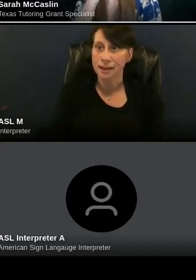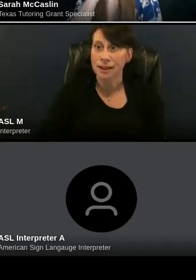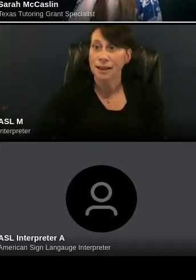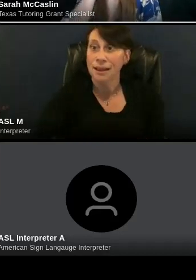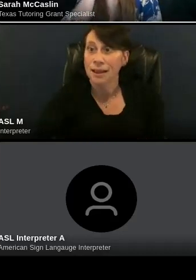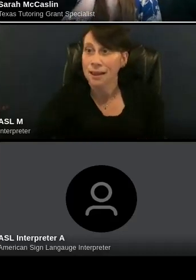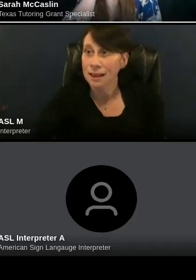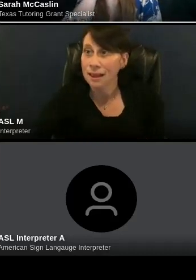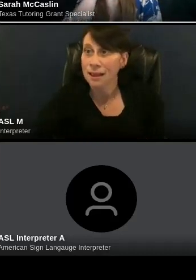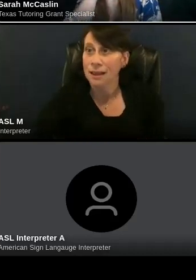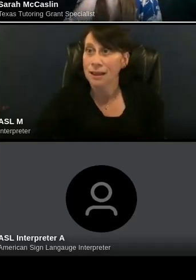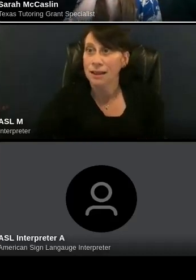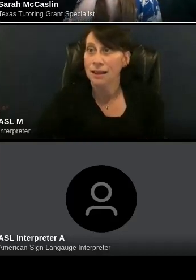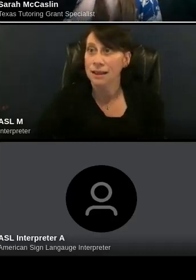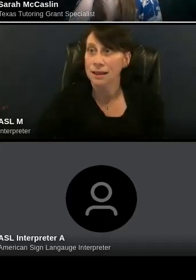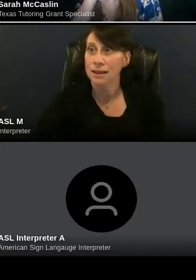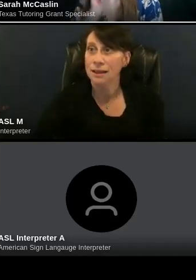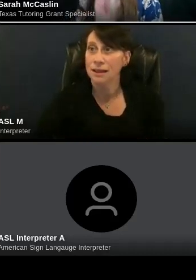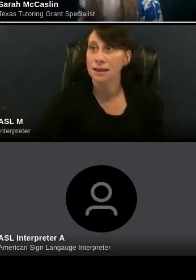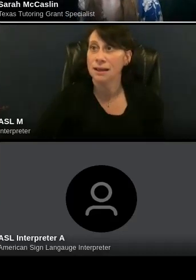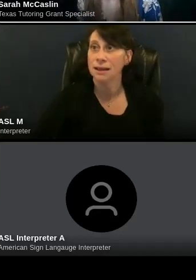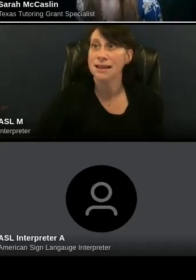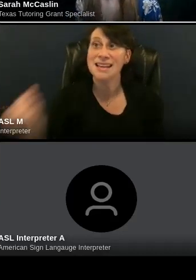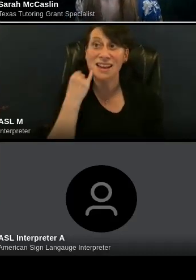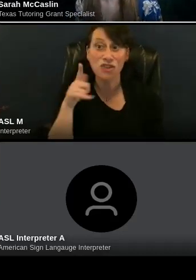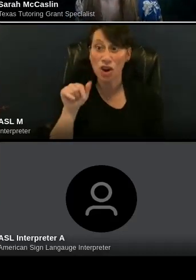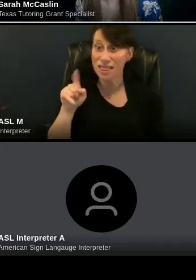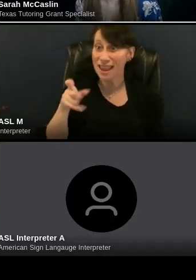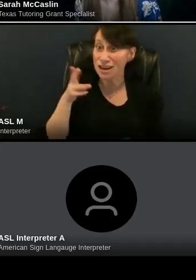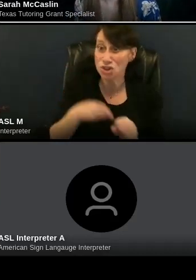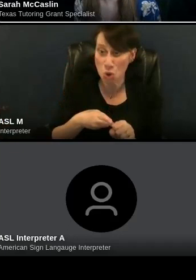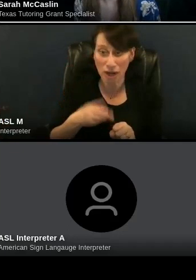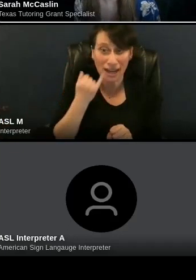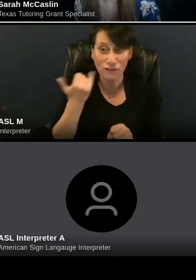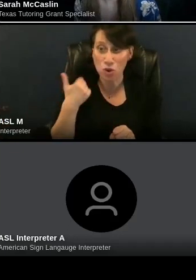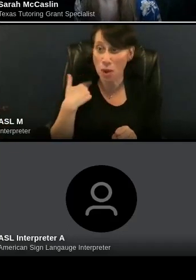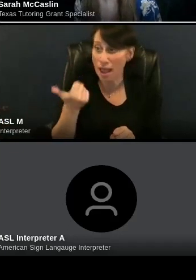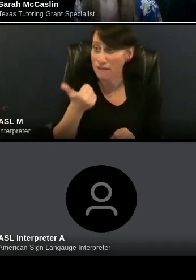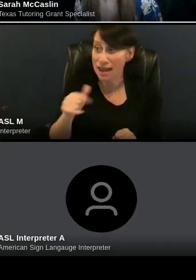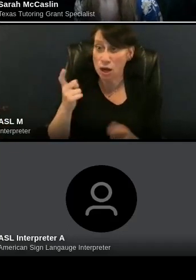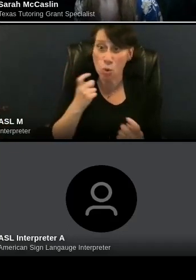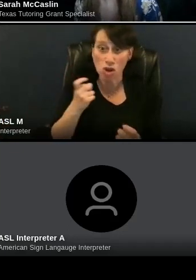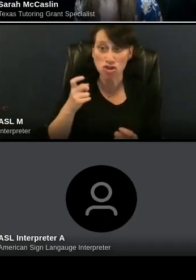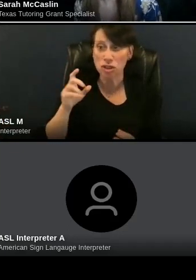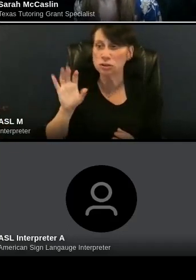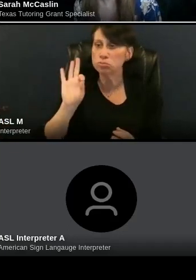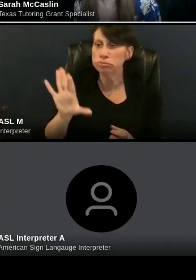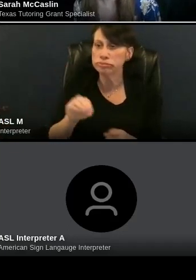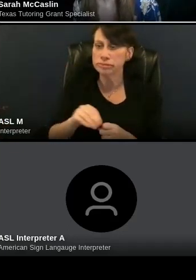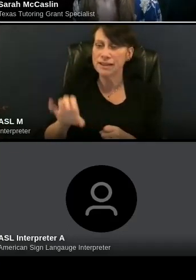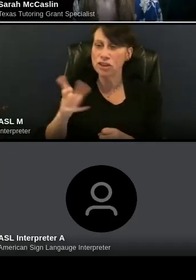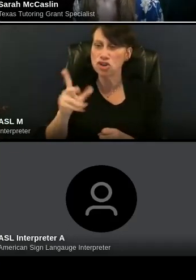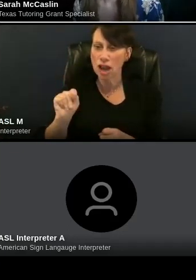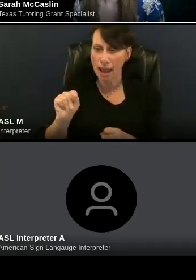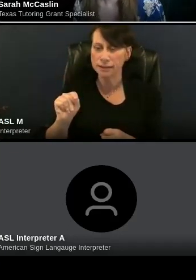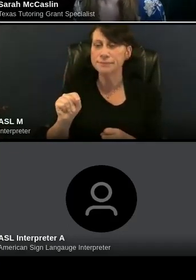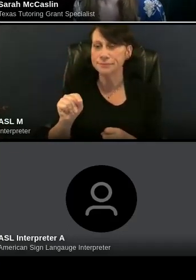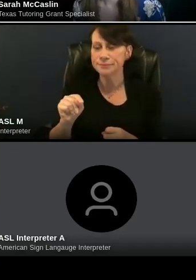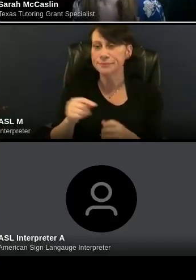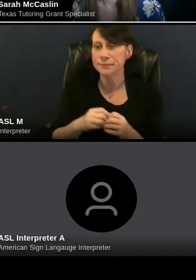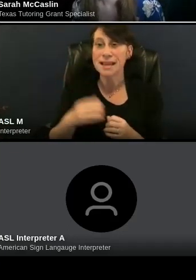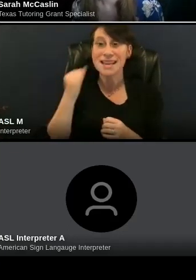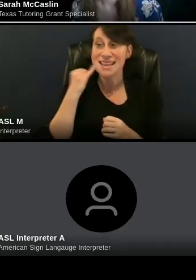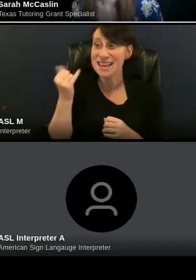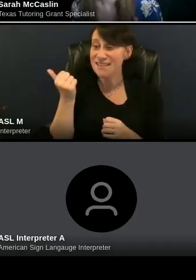And again, if you're late joining, if you have questions, please put those in the chat. Eduardo is going to capture all of them. And if